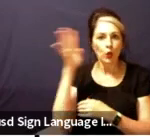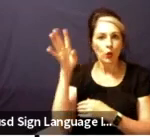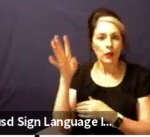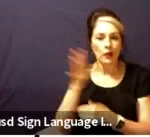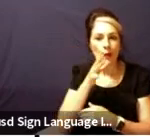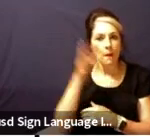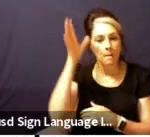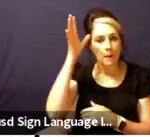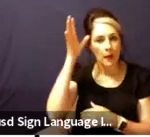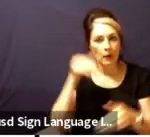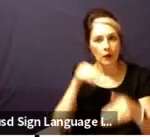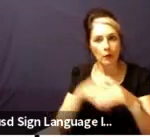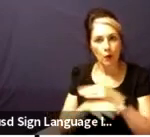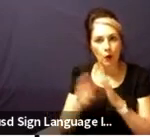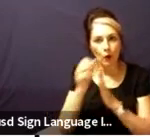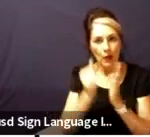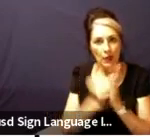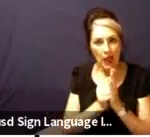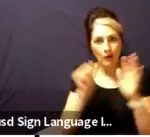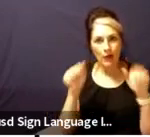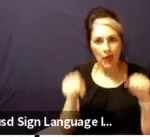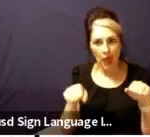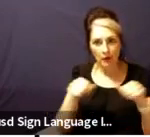parent portal account.